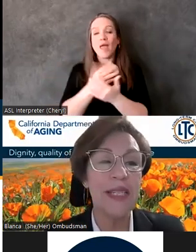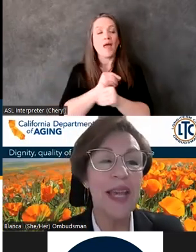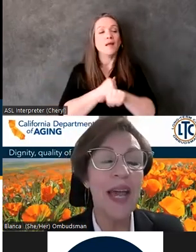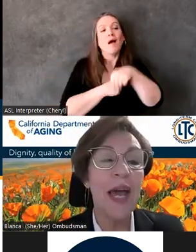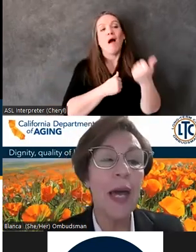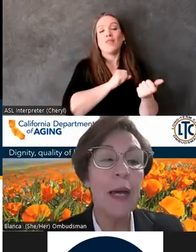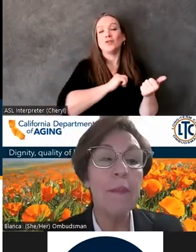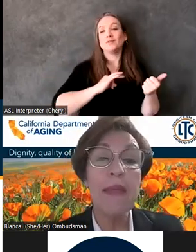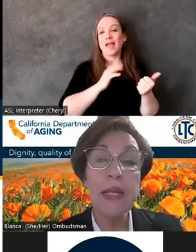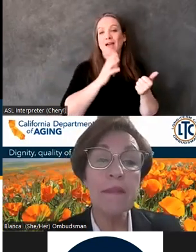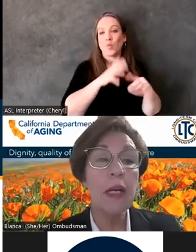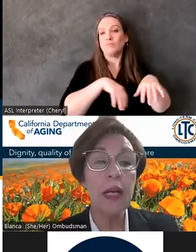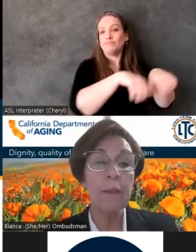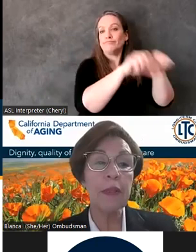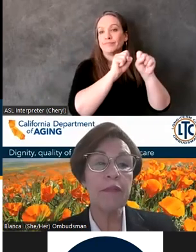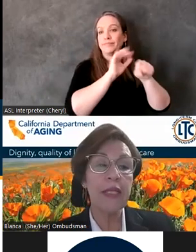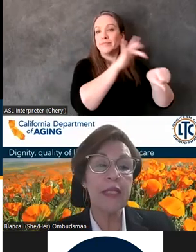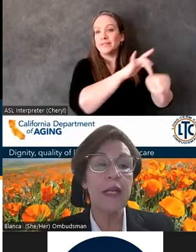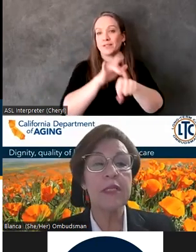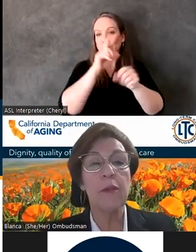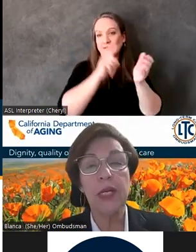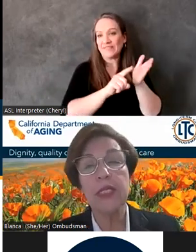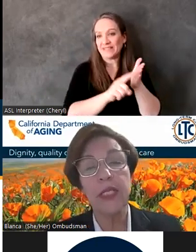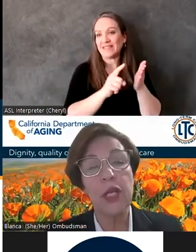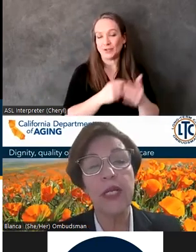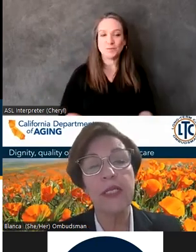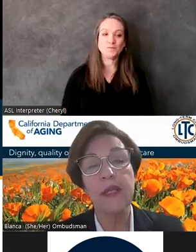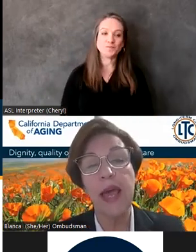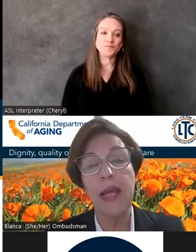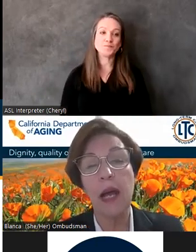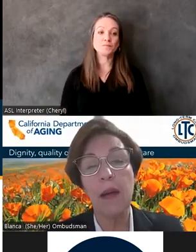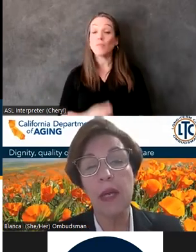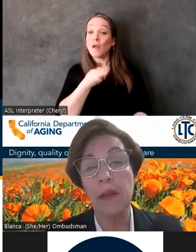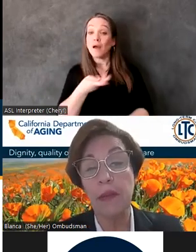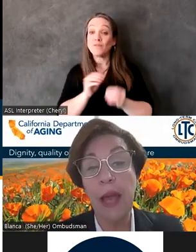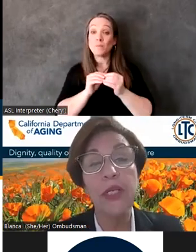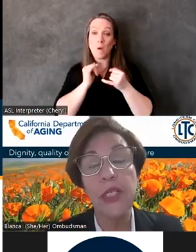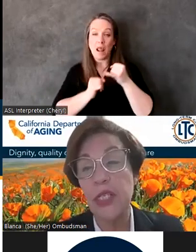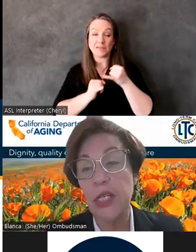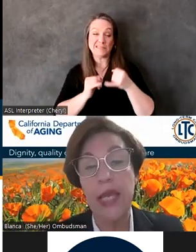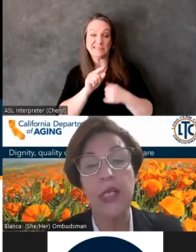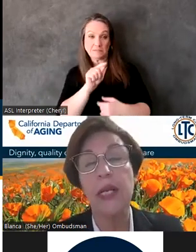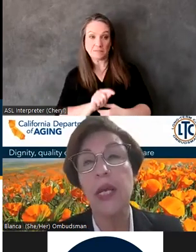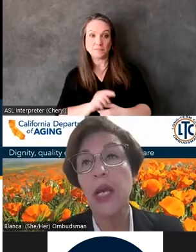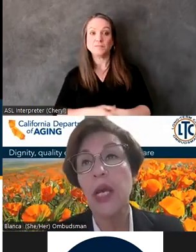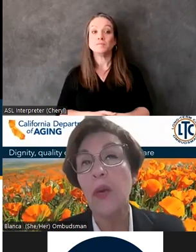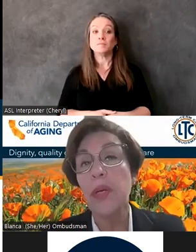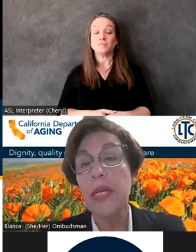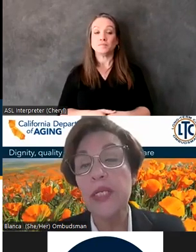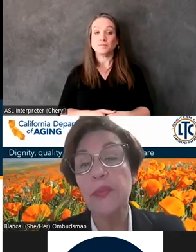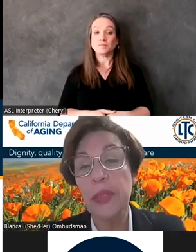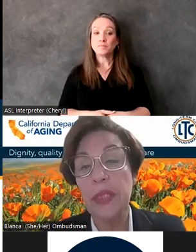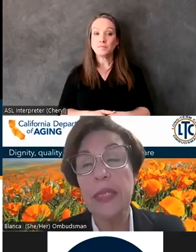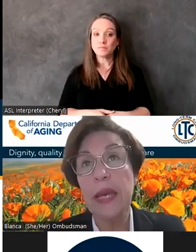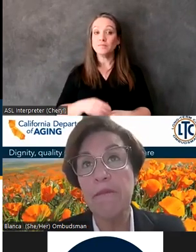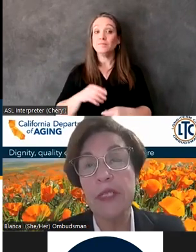visits. And then a couple of last items I want to touch on is that on the outreach and education, we need